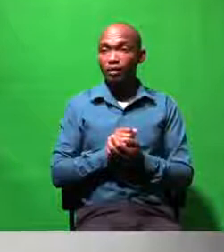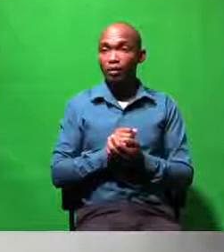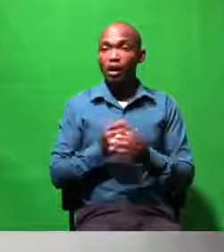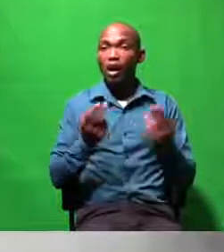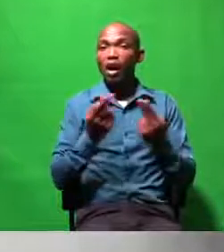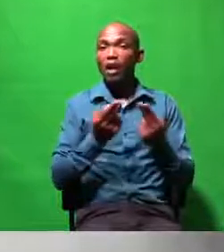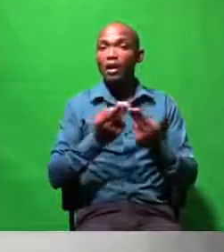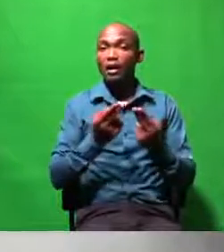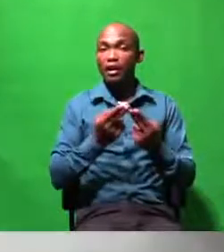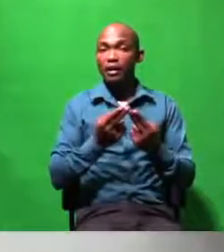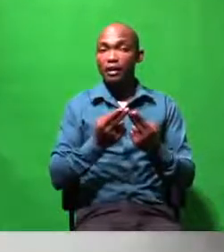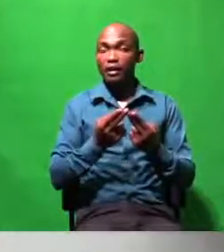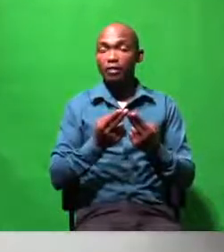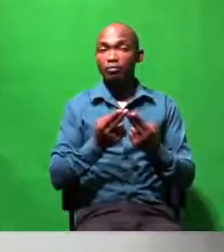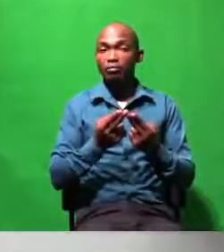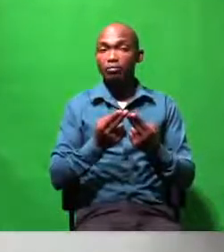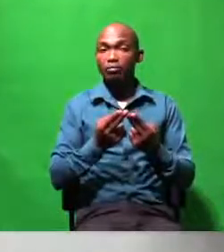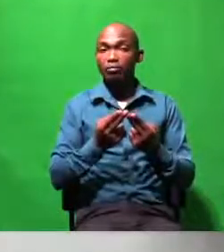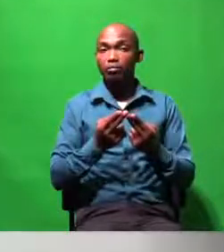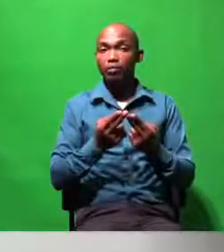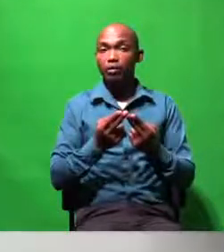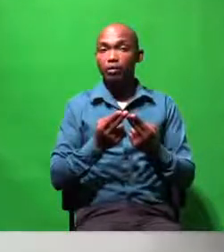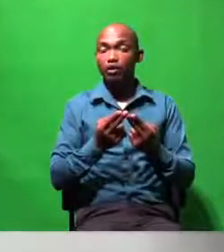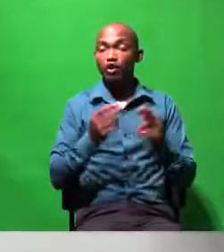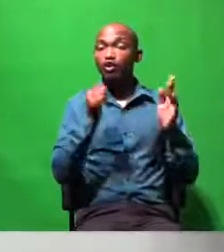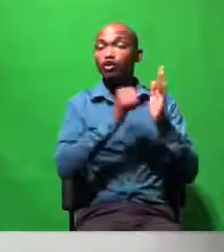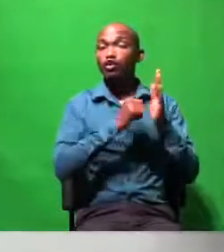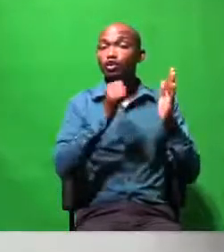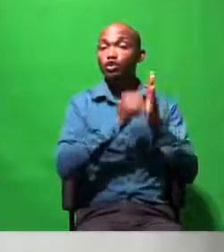and snow melting.